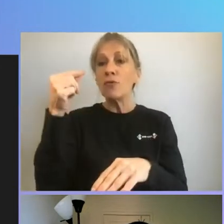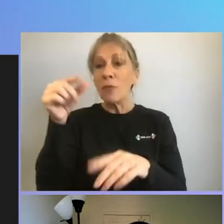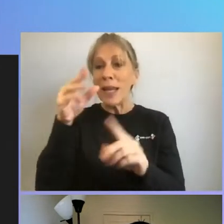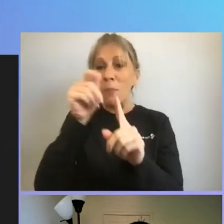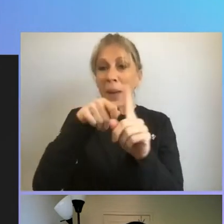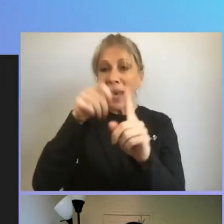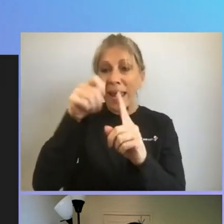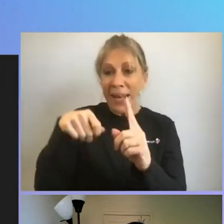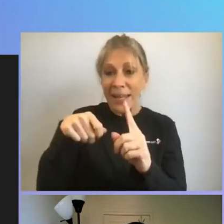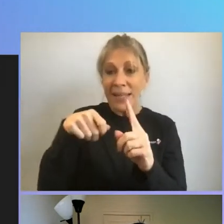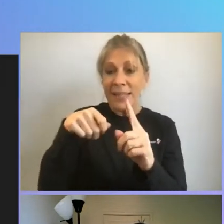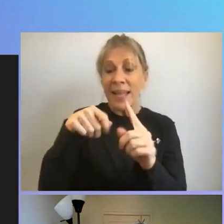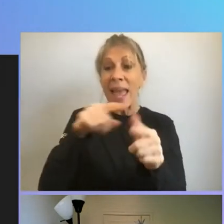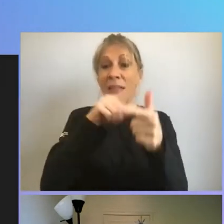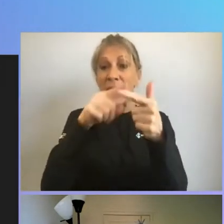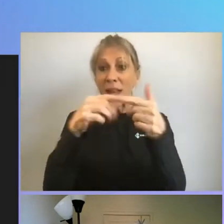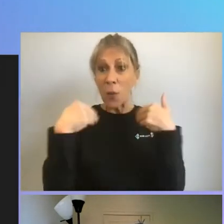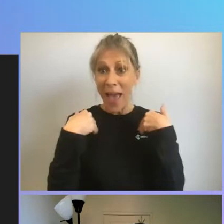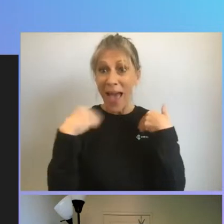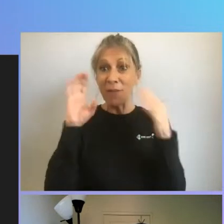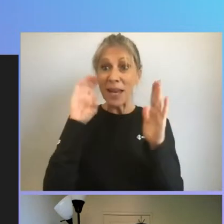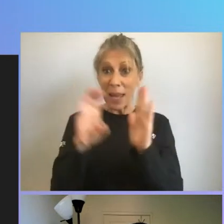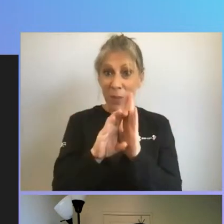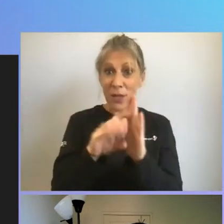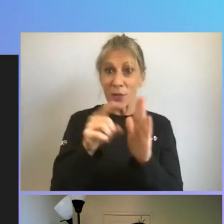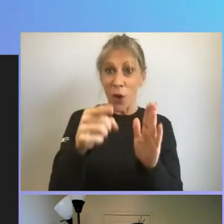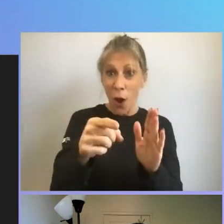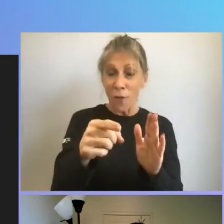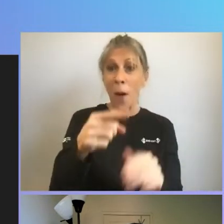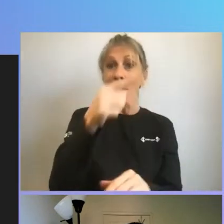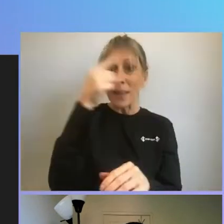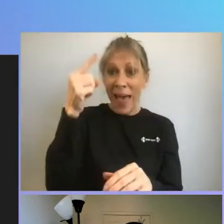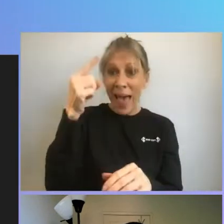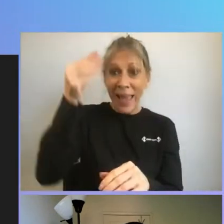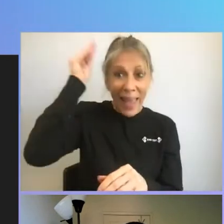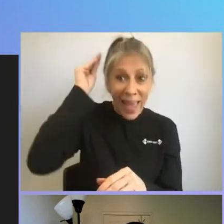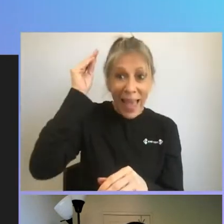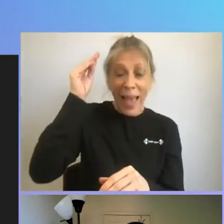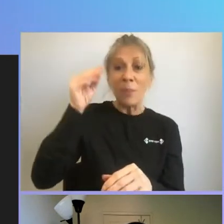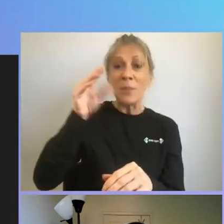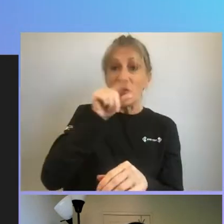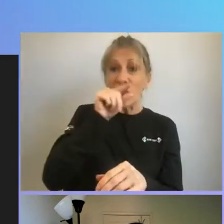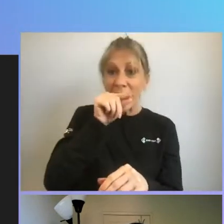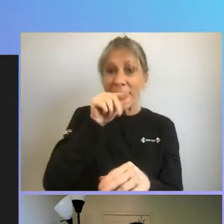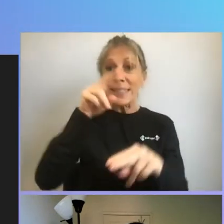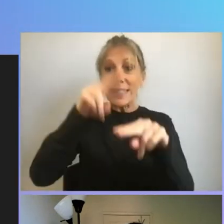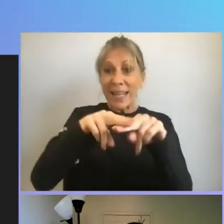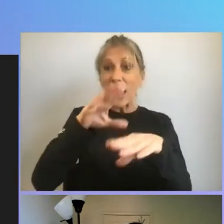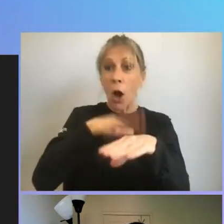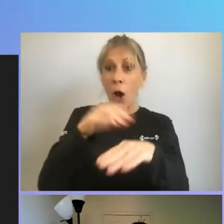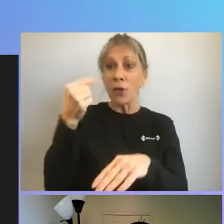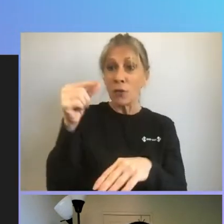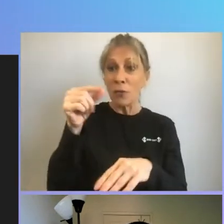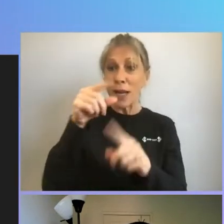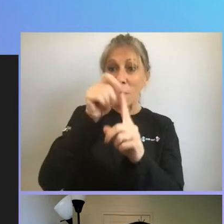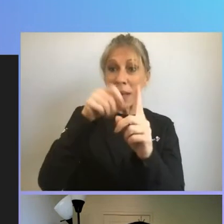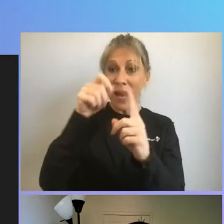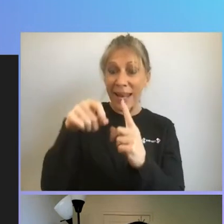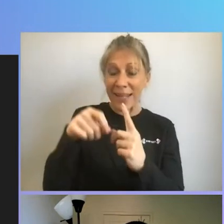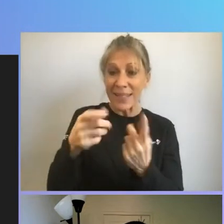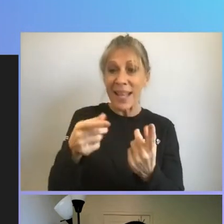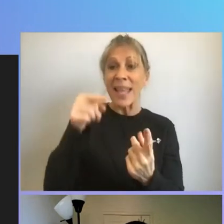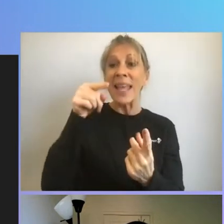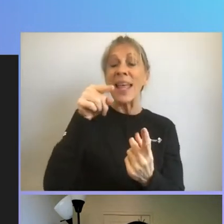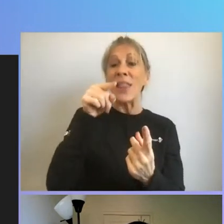that, we have an image of a black-capped chickadee sitting on green bananas. This is generative